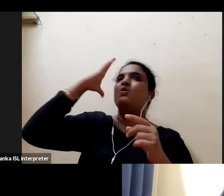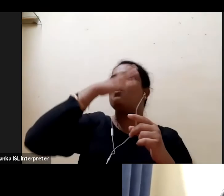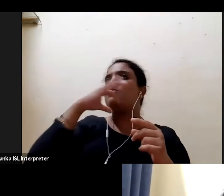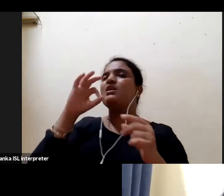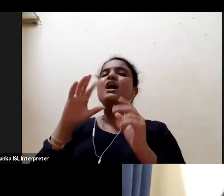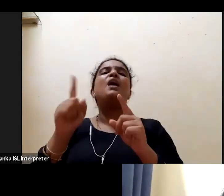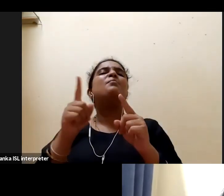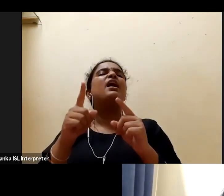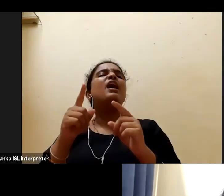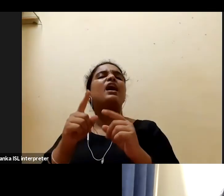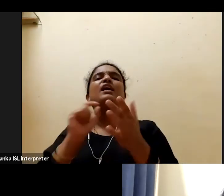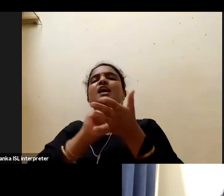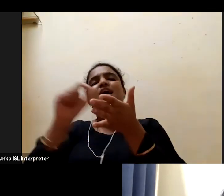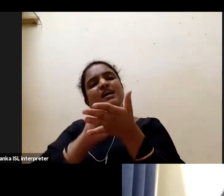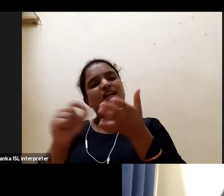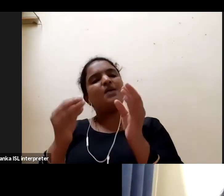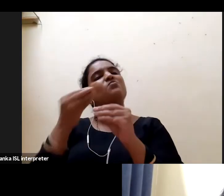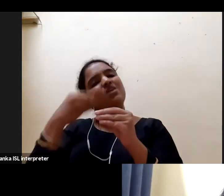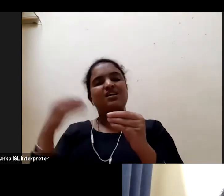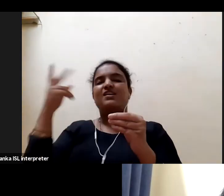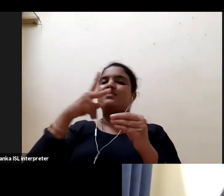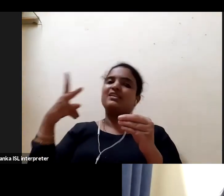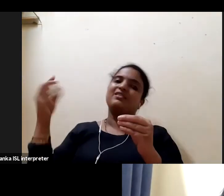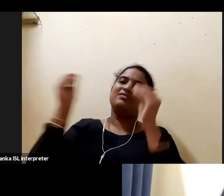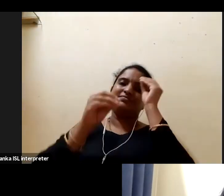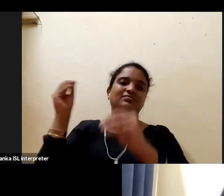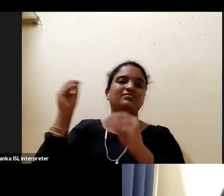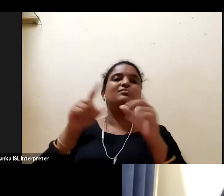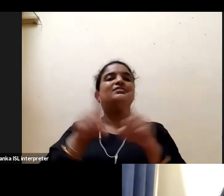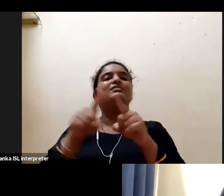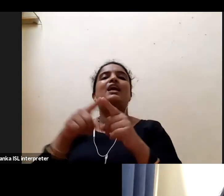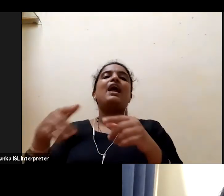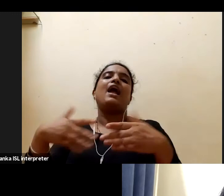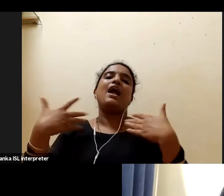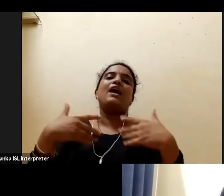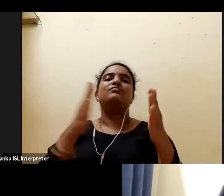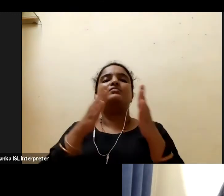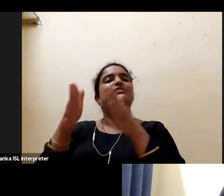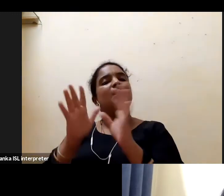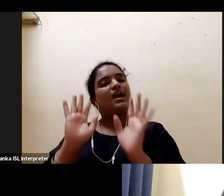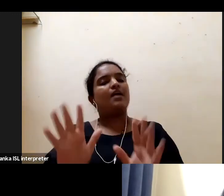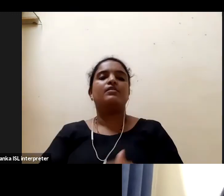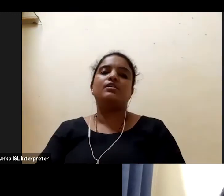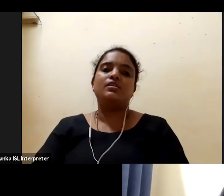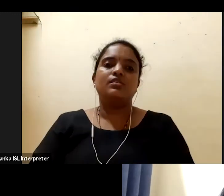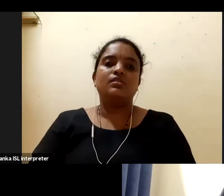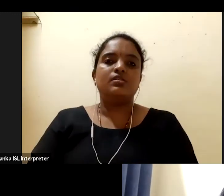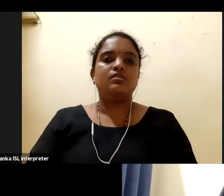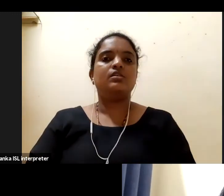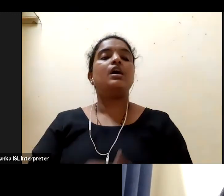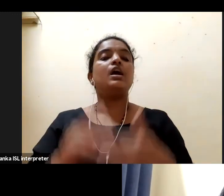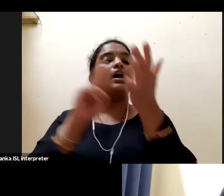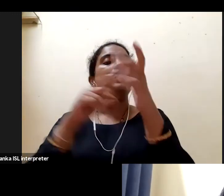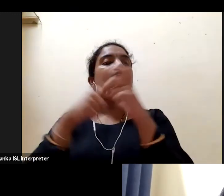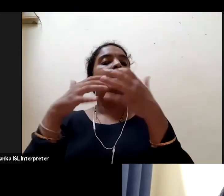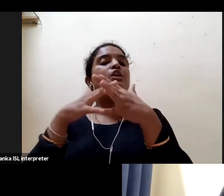nothing stops me from writing that on my blog, but I just felt good writing about this separately. And newsletters are something you can monetize